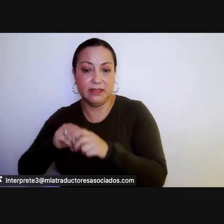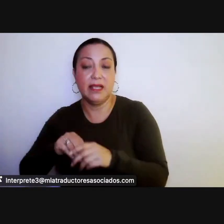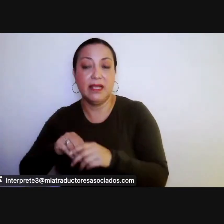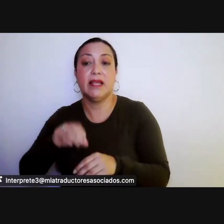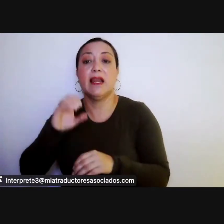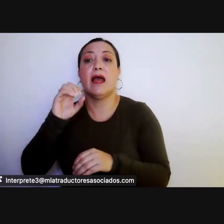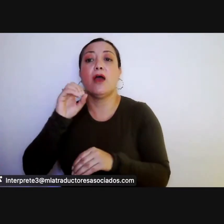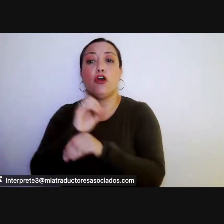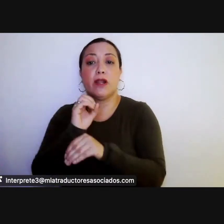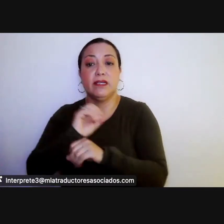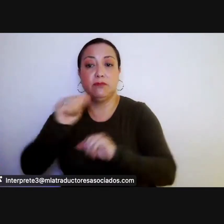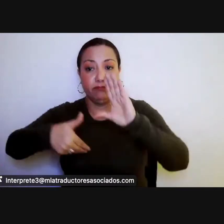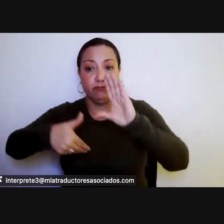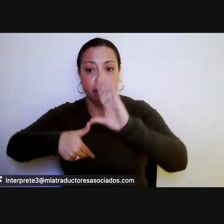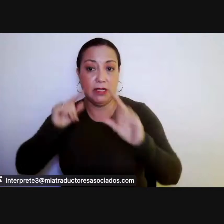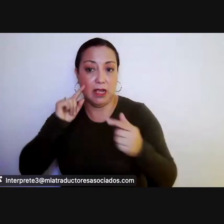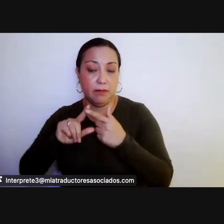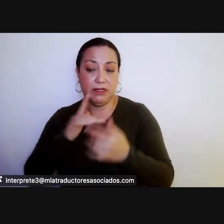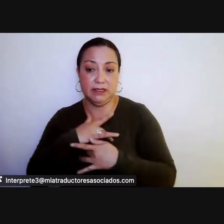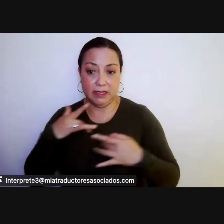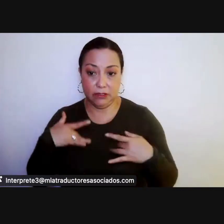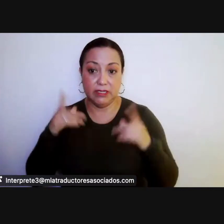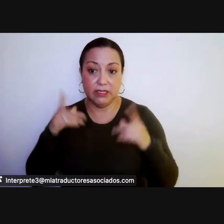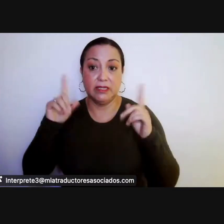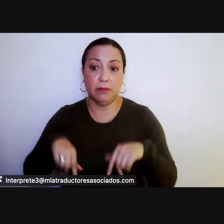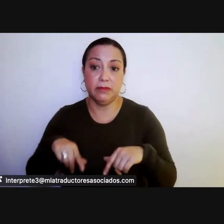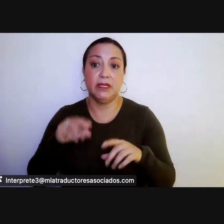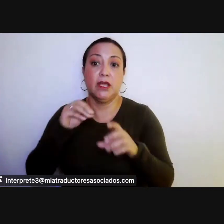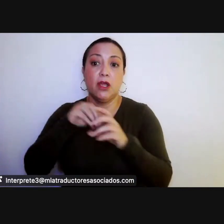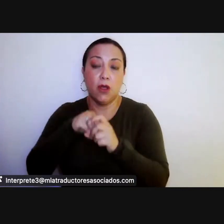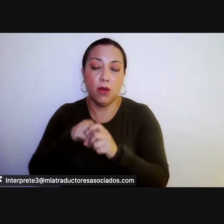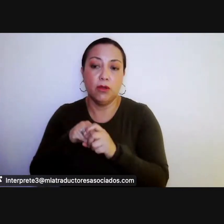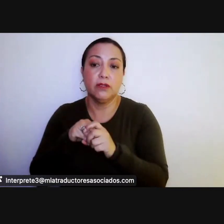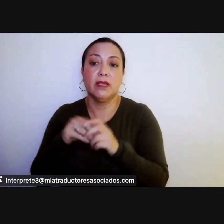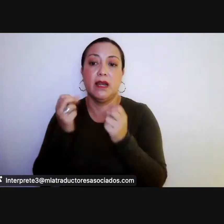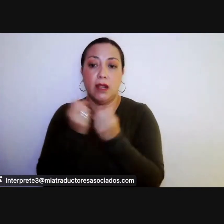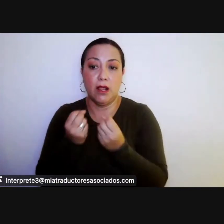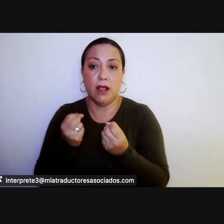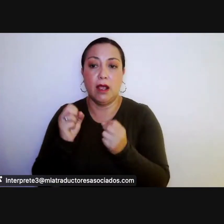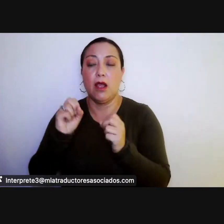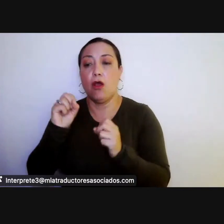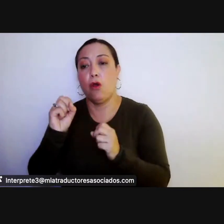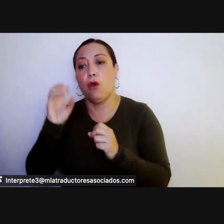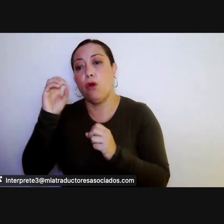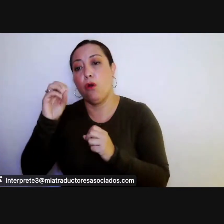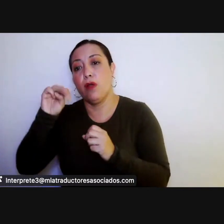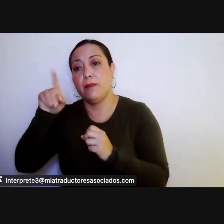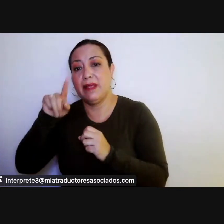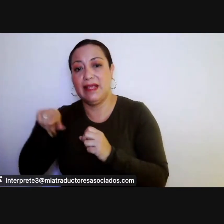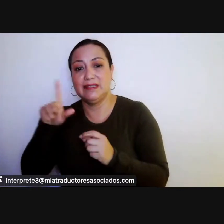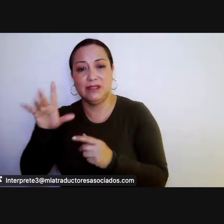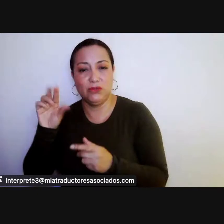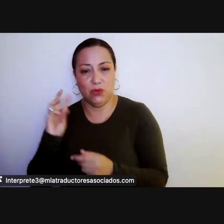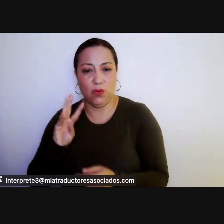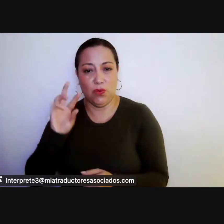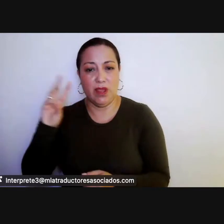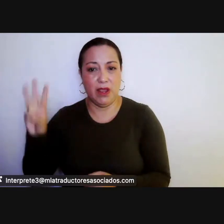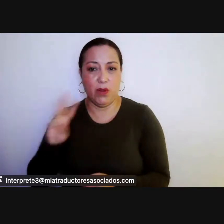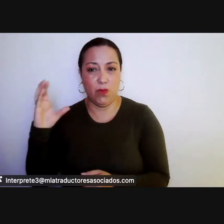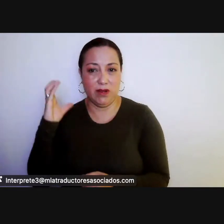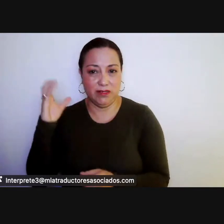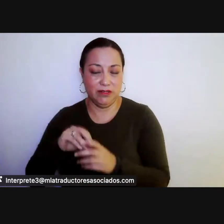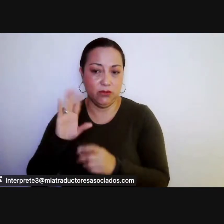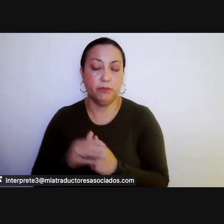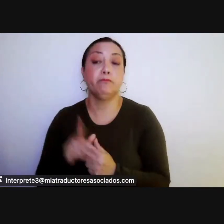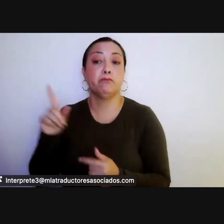PAHO, and also the regional office for the WHO in